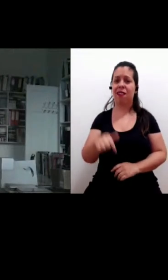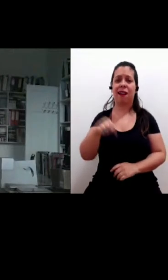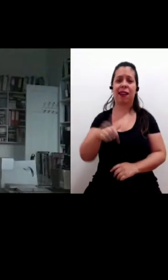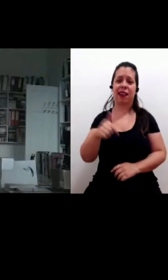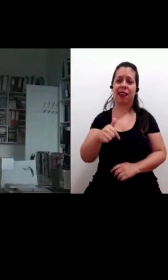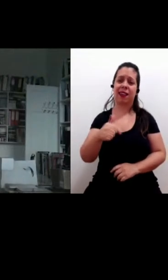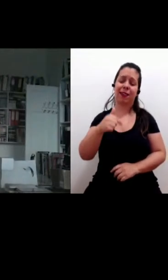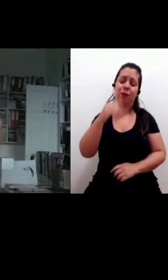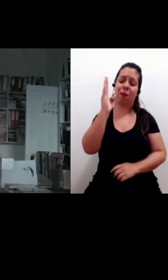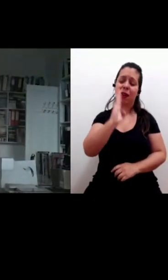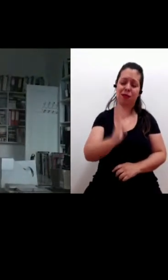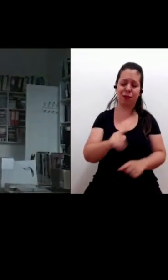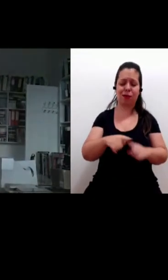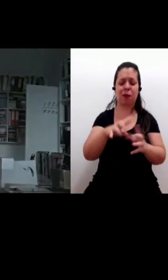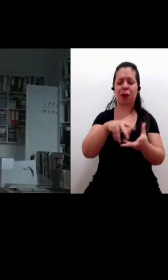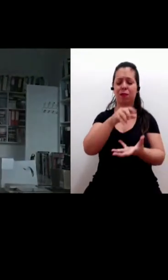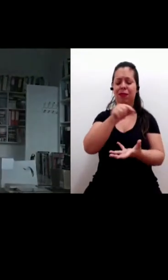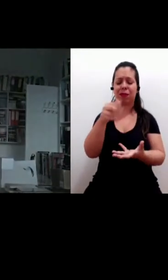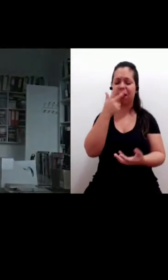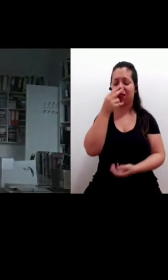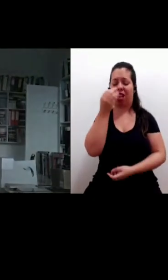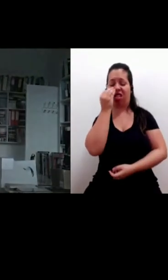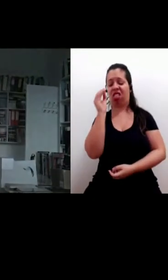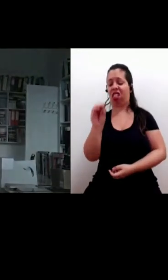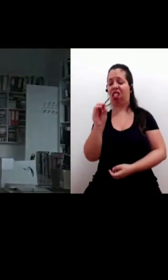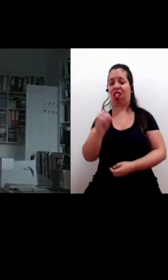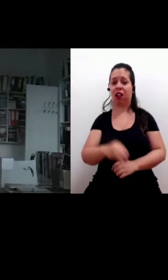of the world. Please, what you have from,